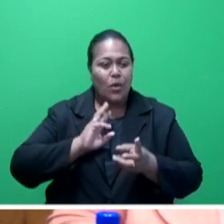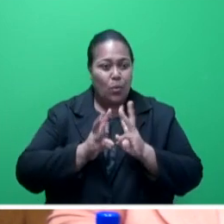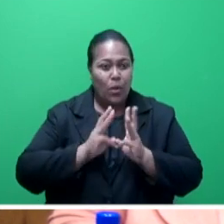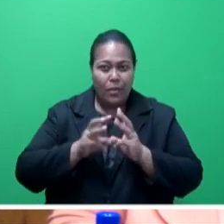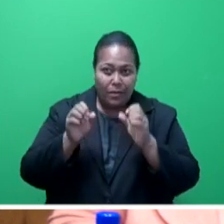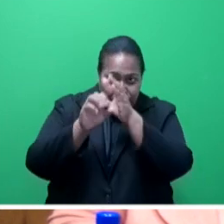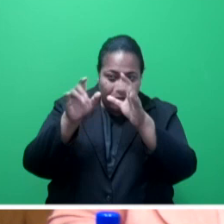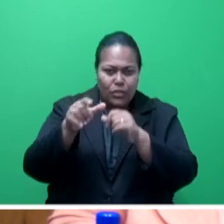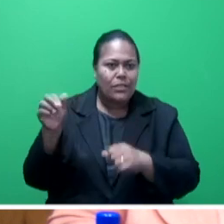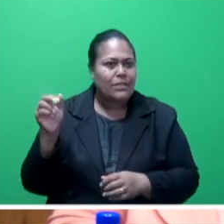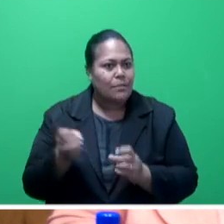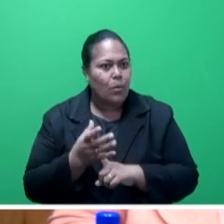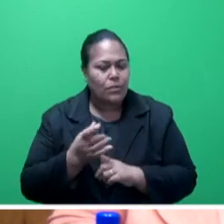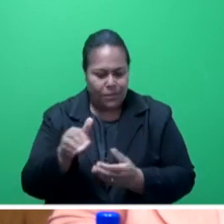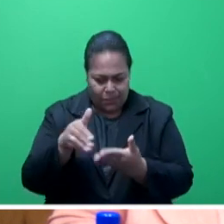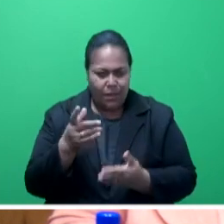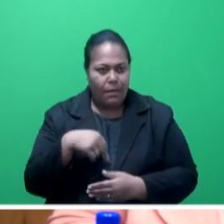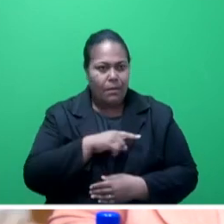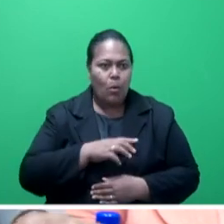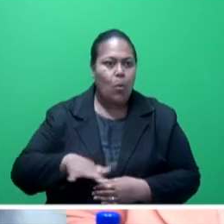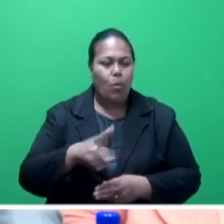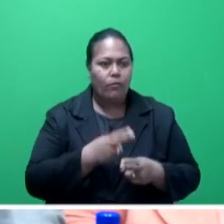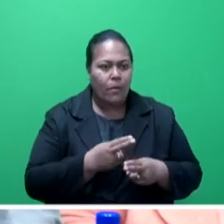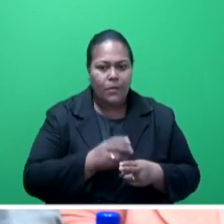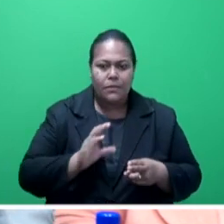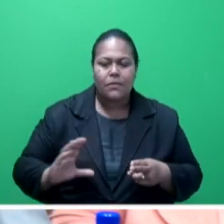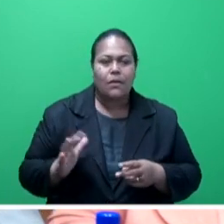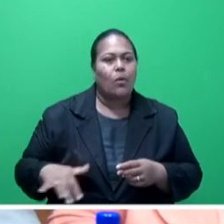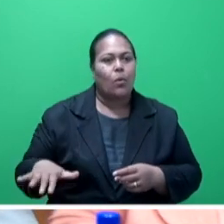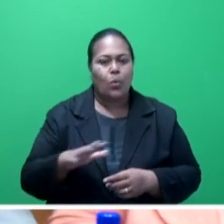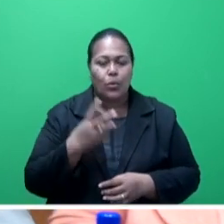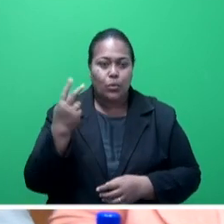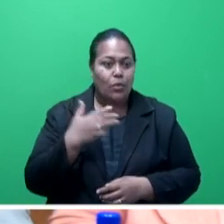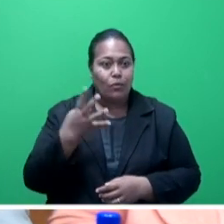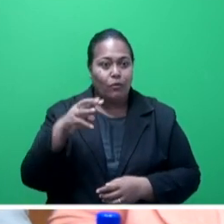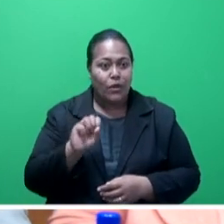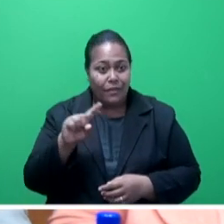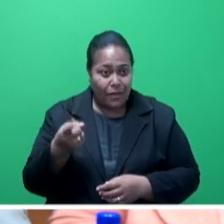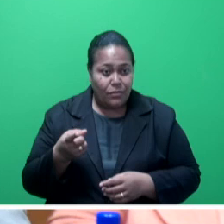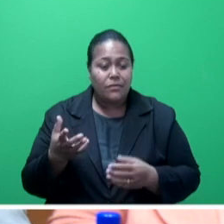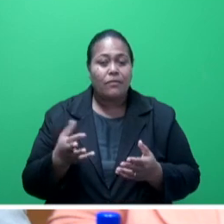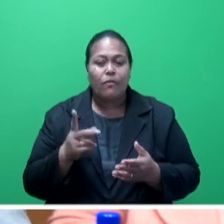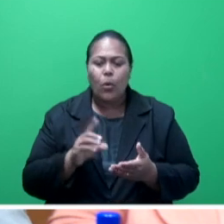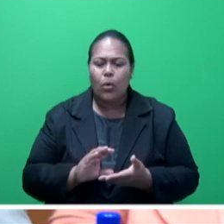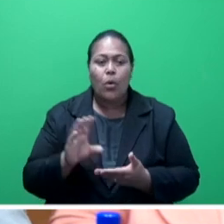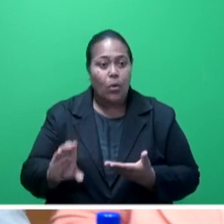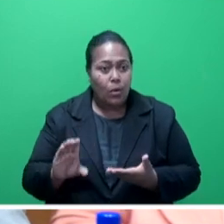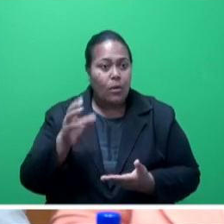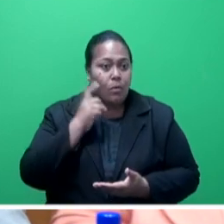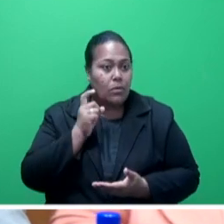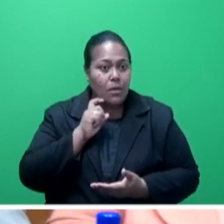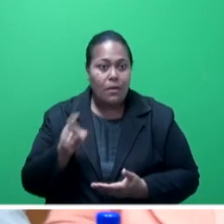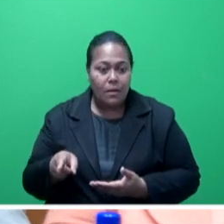us, farmers, citizens, everybody. The 240,000 water level and rainfall equipment project is crucial to the